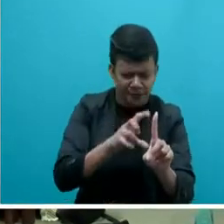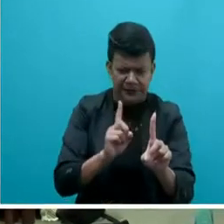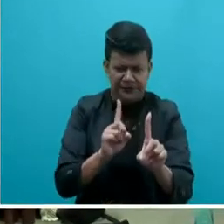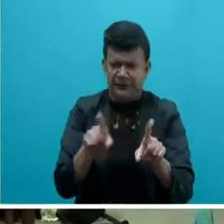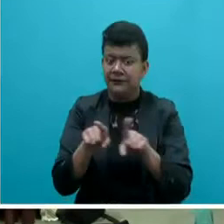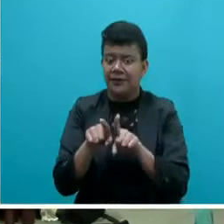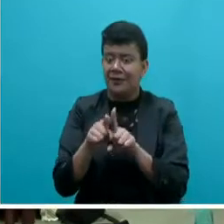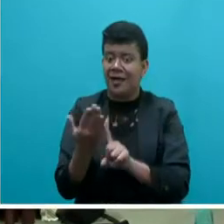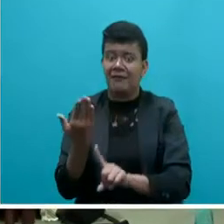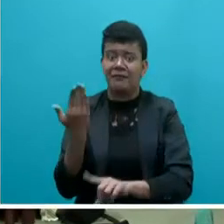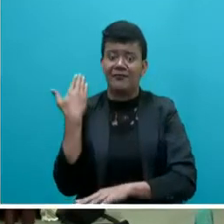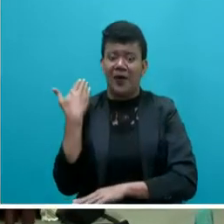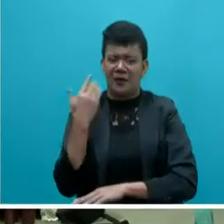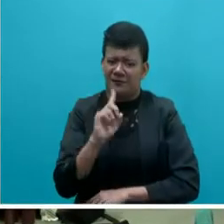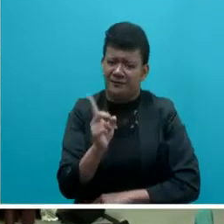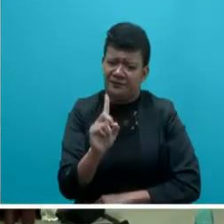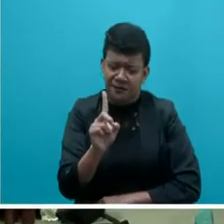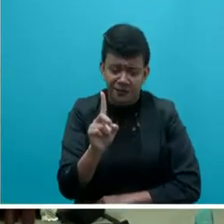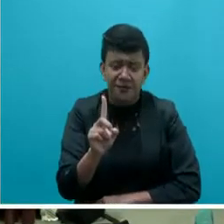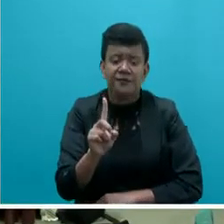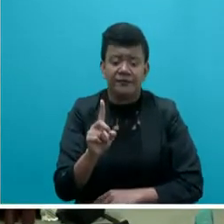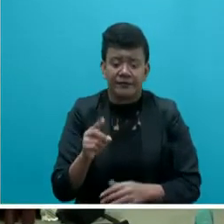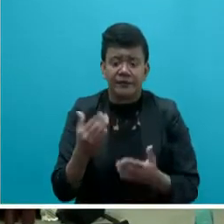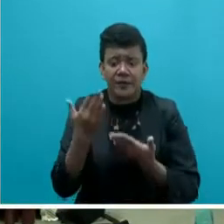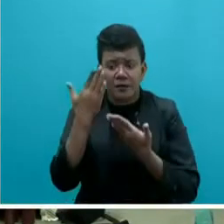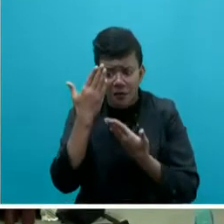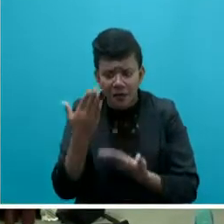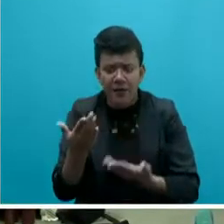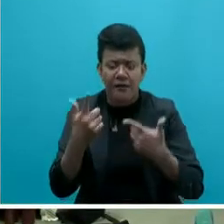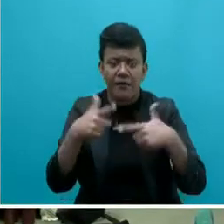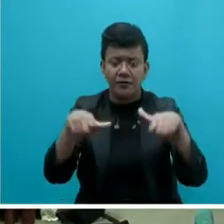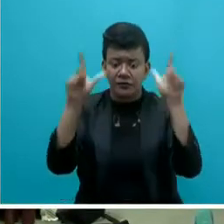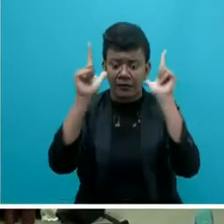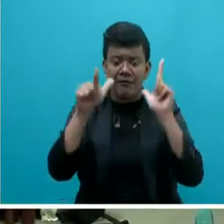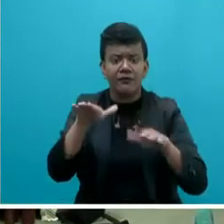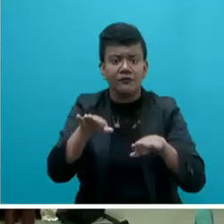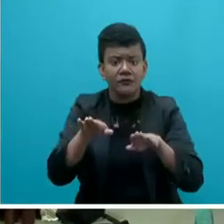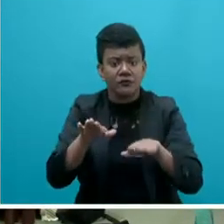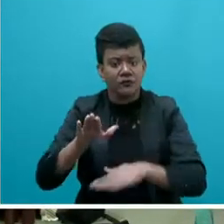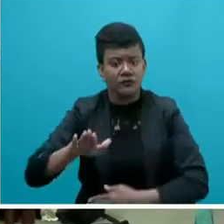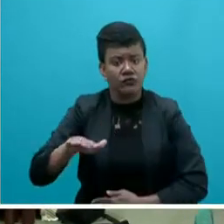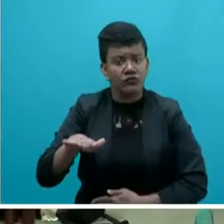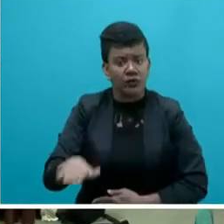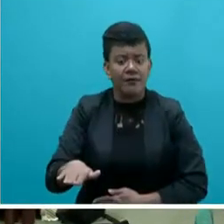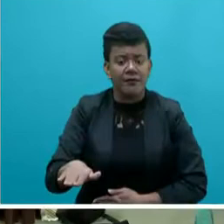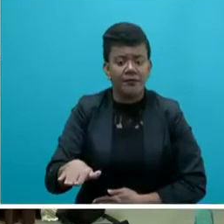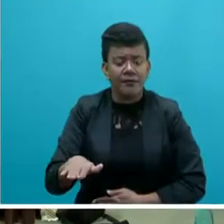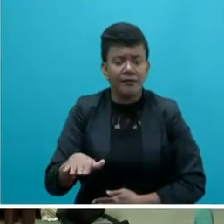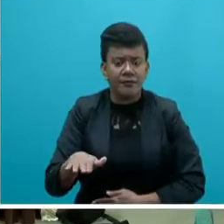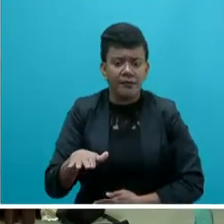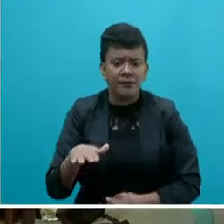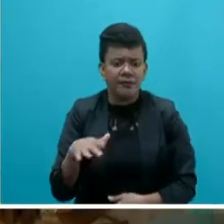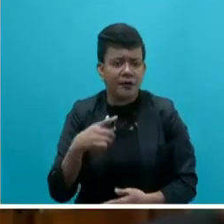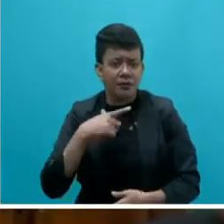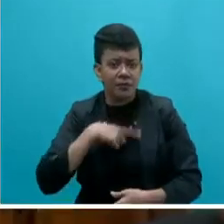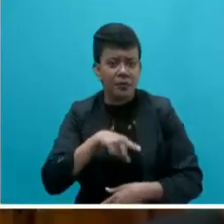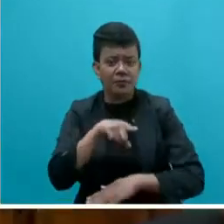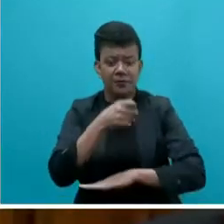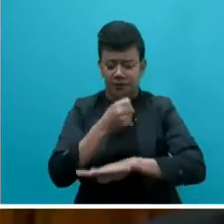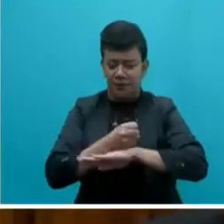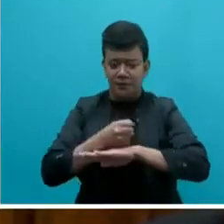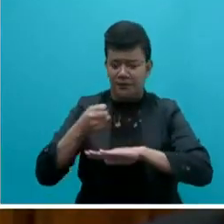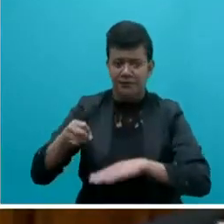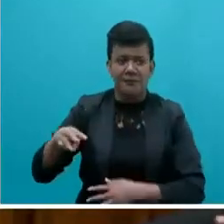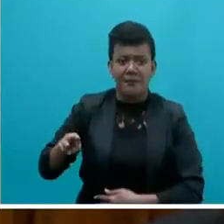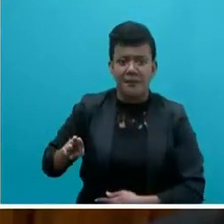Honourable Geringerin Tambua, child is a child. Just because they are government members' children, of opposition don't get the right to